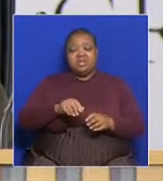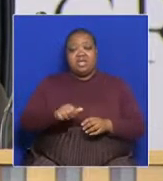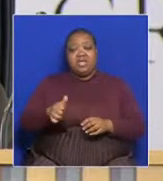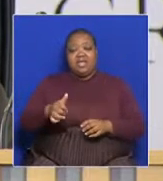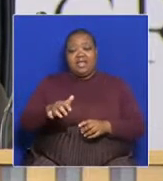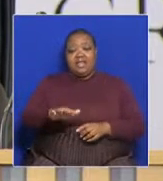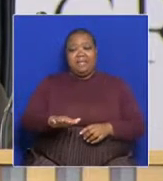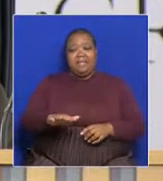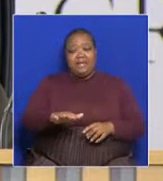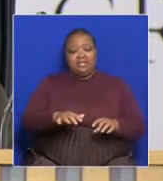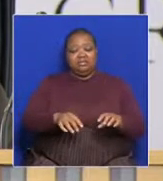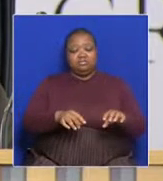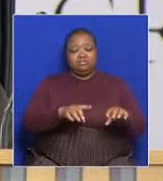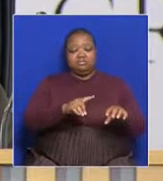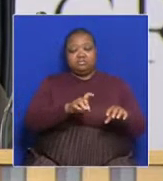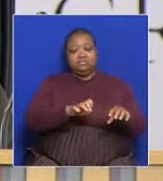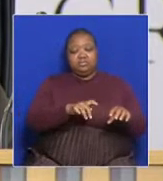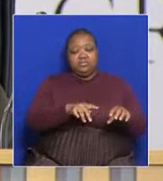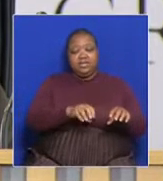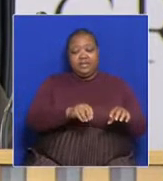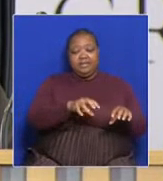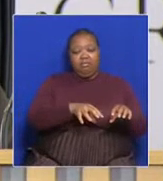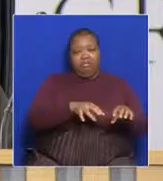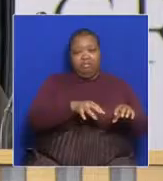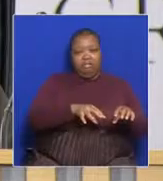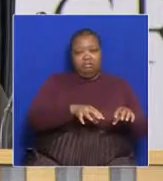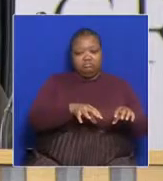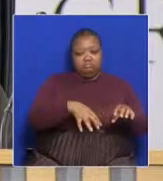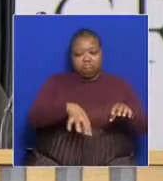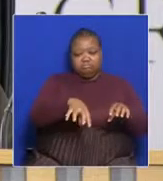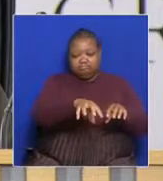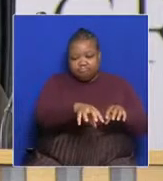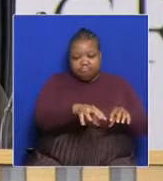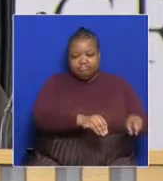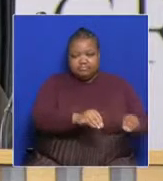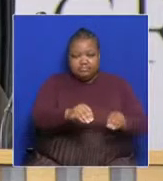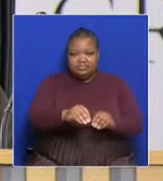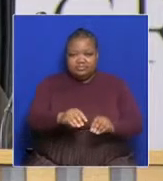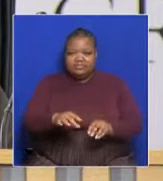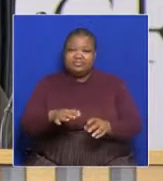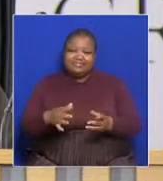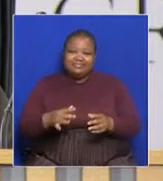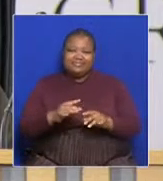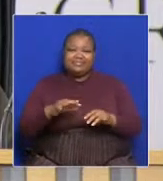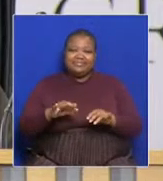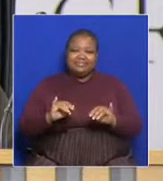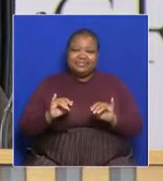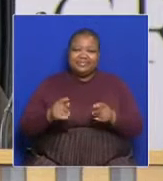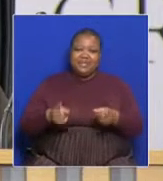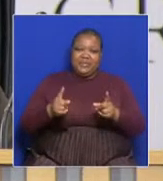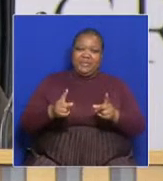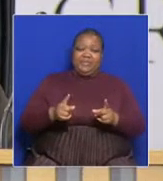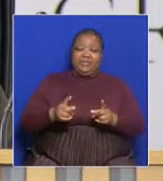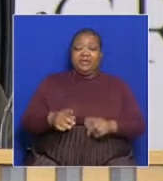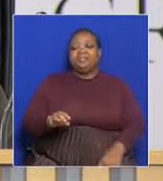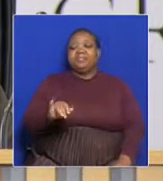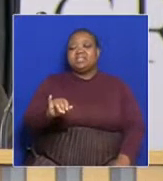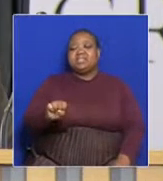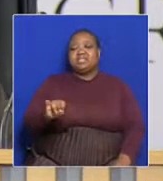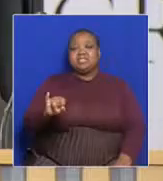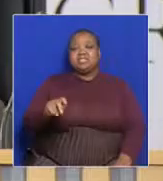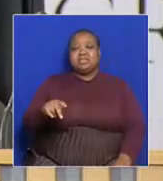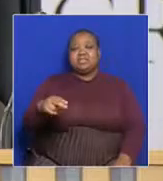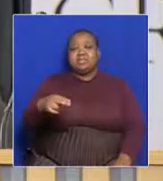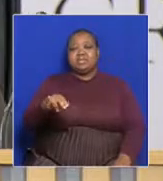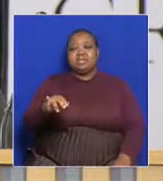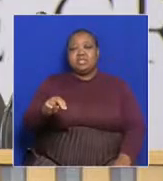greater than the risk of conveying the exhibits to Isipingo SAP, which is approximately 4 kilometers away from the depot. The depot